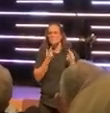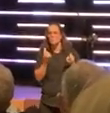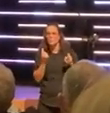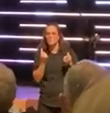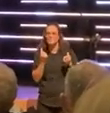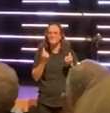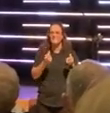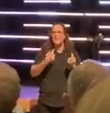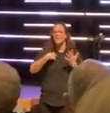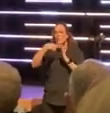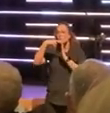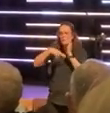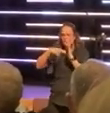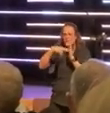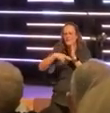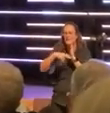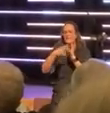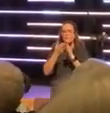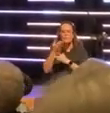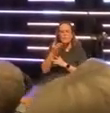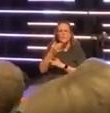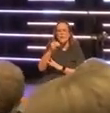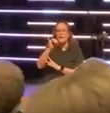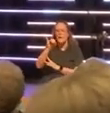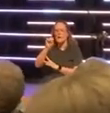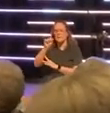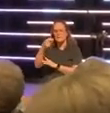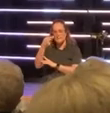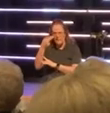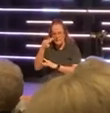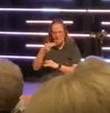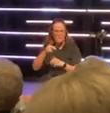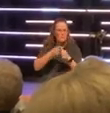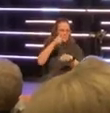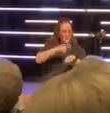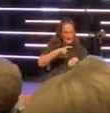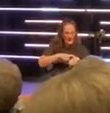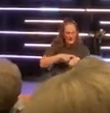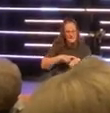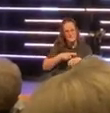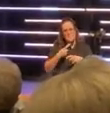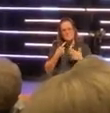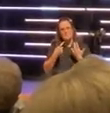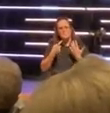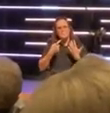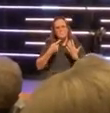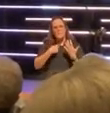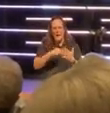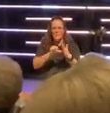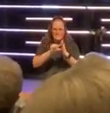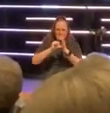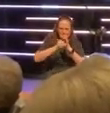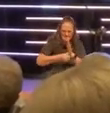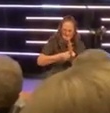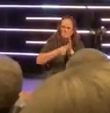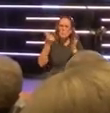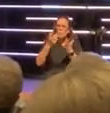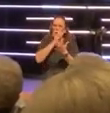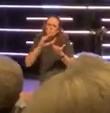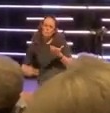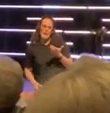read through a passage in Isaiah two times. The first time I will kind of add emphasis to what Christ did, and